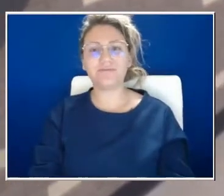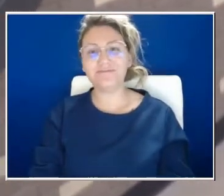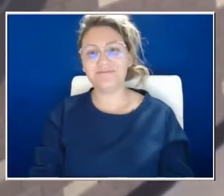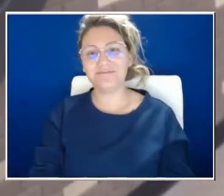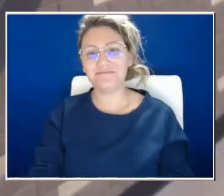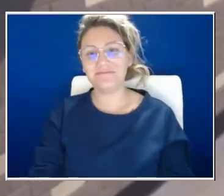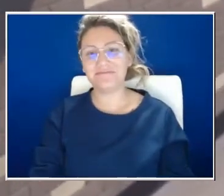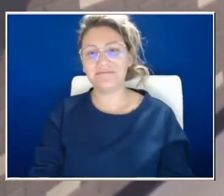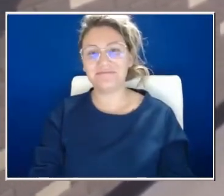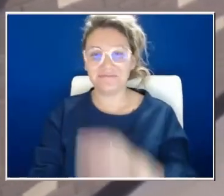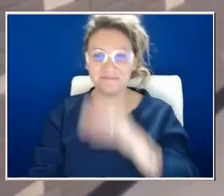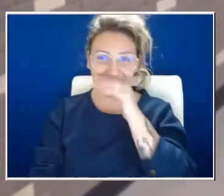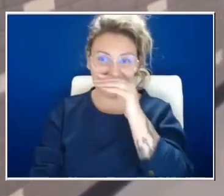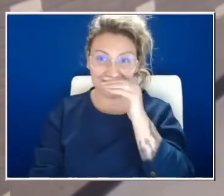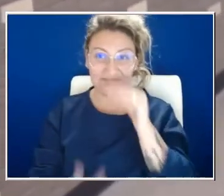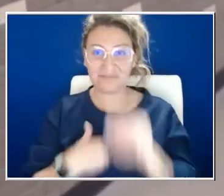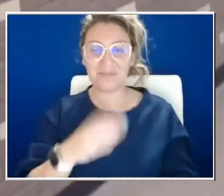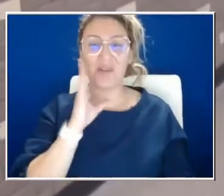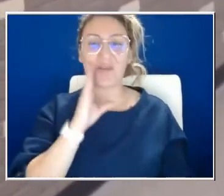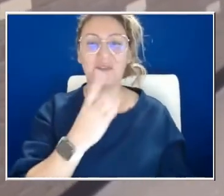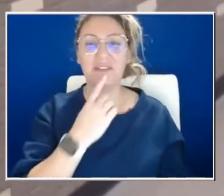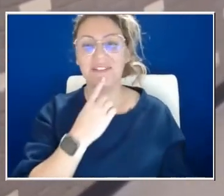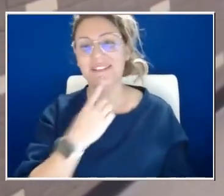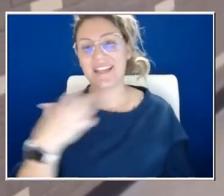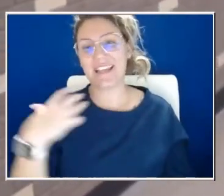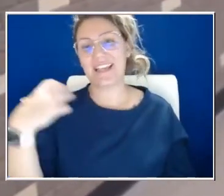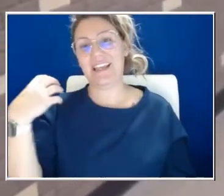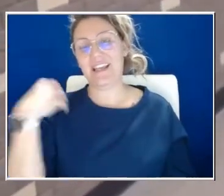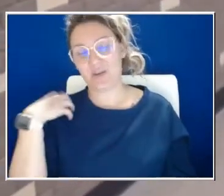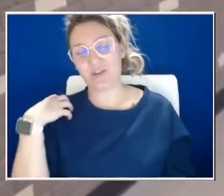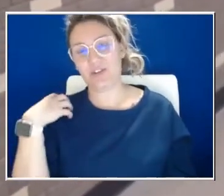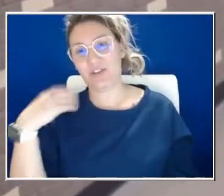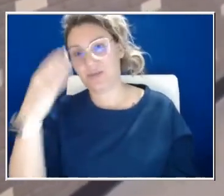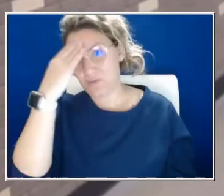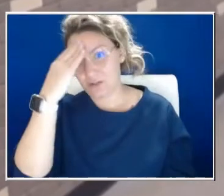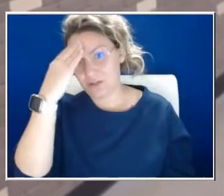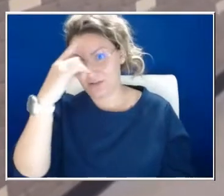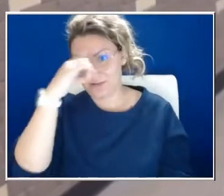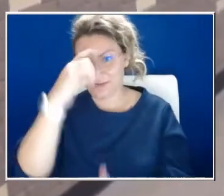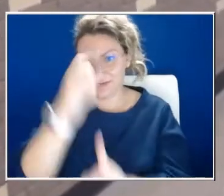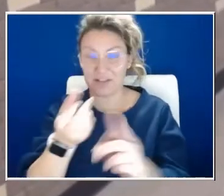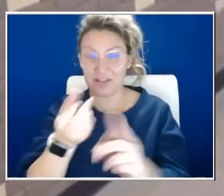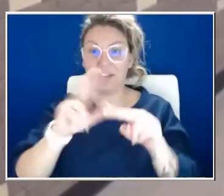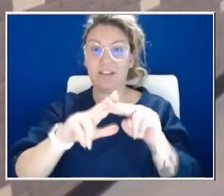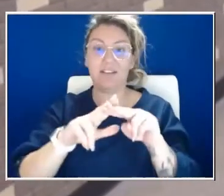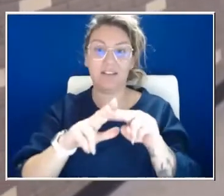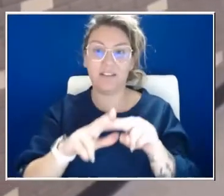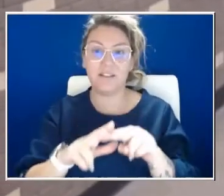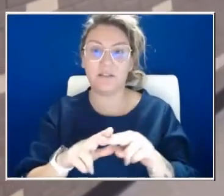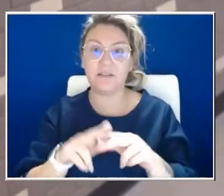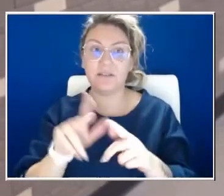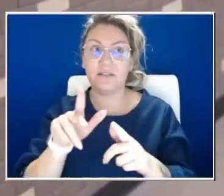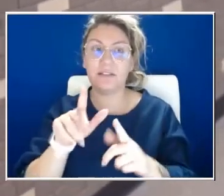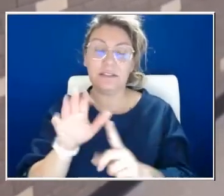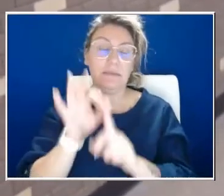I will say the coaches' just awareness of concussions in general has increased, especially with everything that's going on at the NFL level.